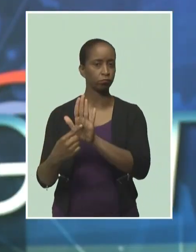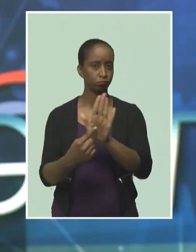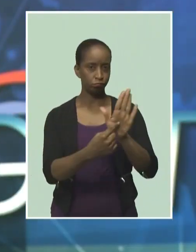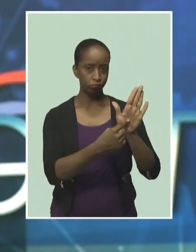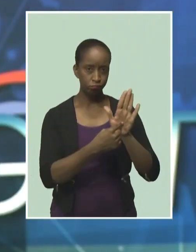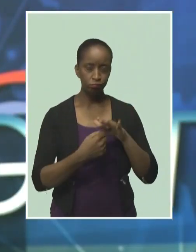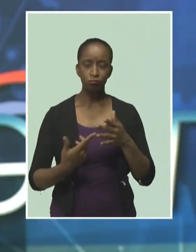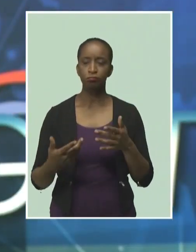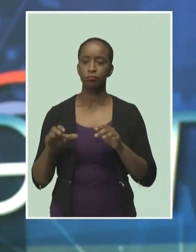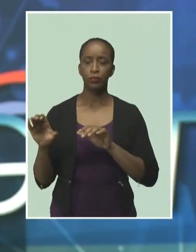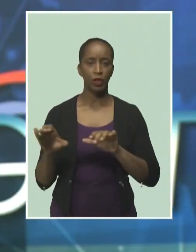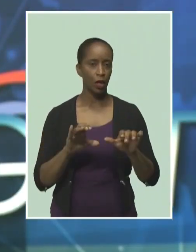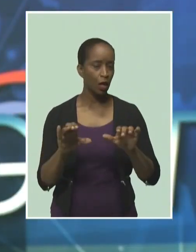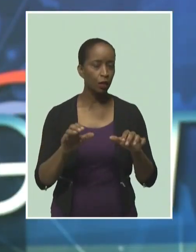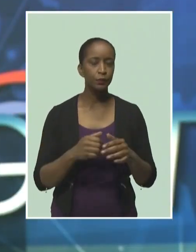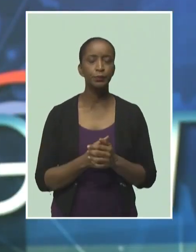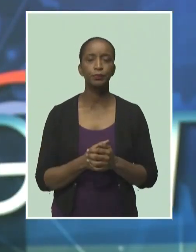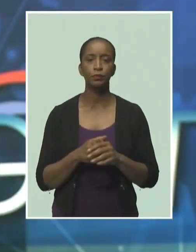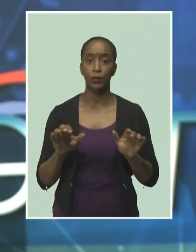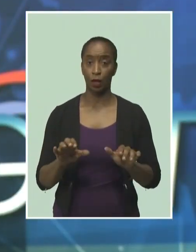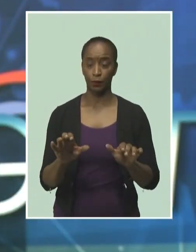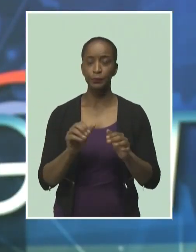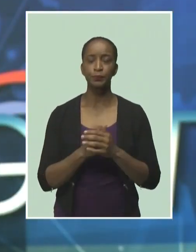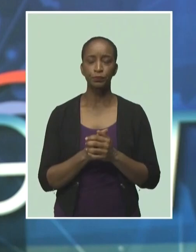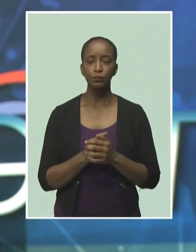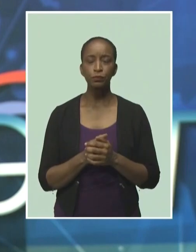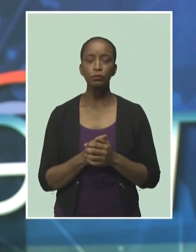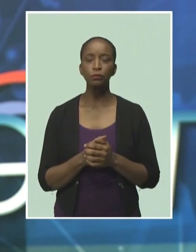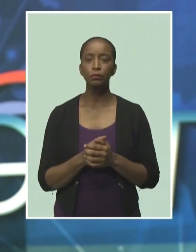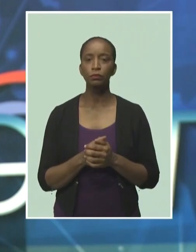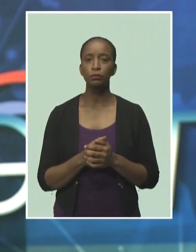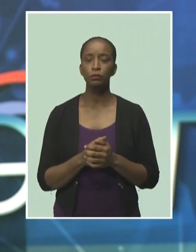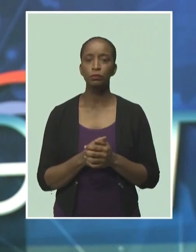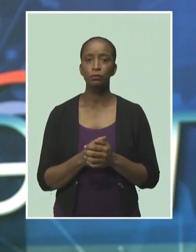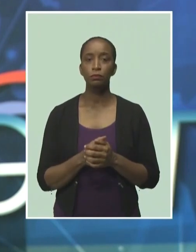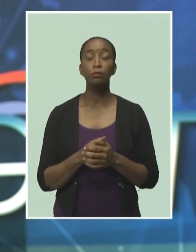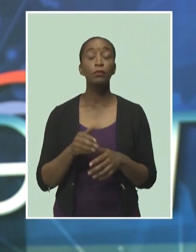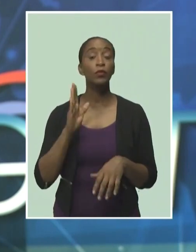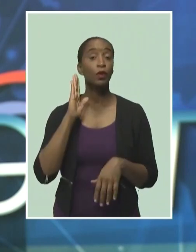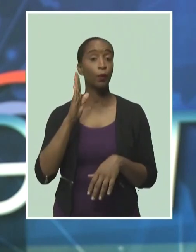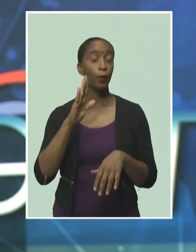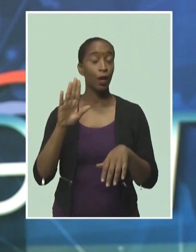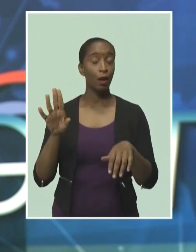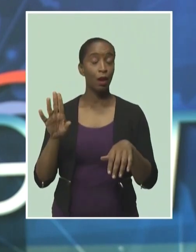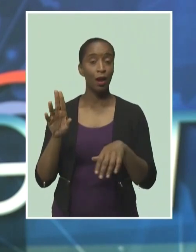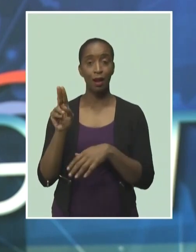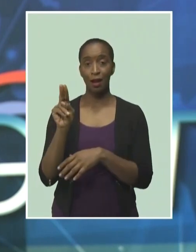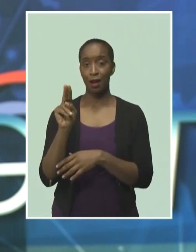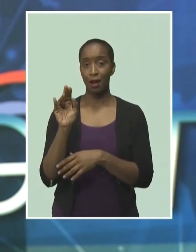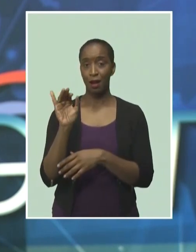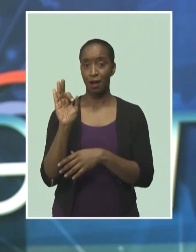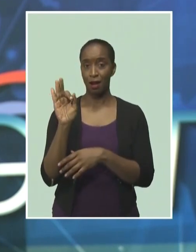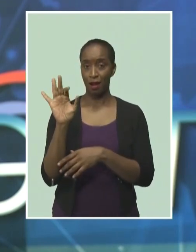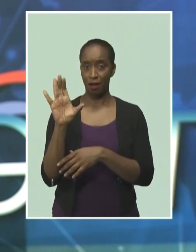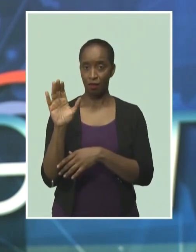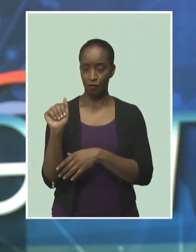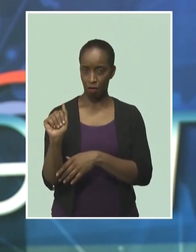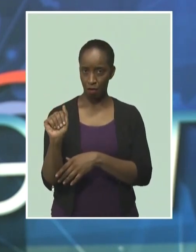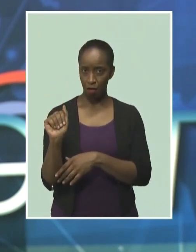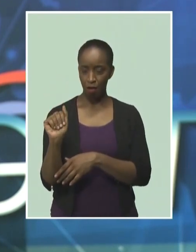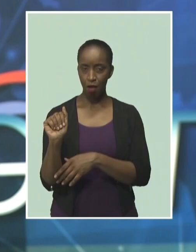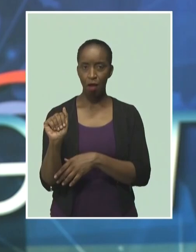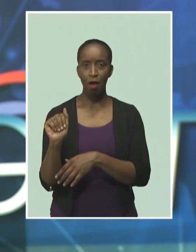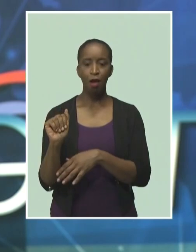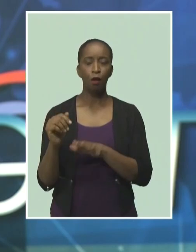Cultural Foundation is promising a night of excellence for the National Independence Festival of Creative Arts Performing Arts Gala.